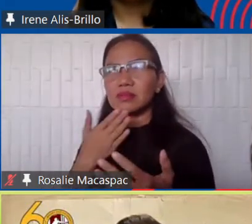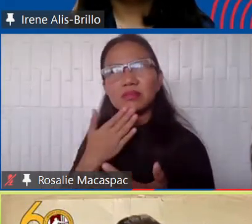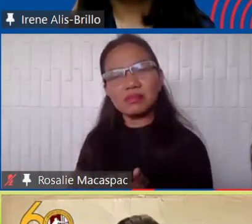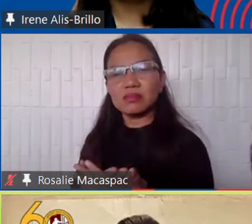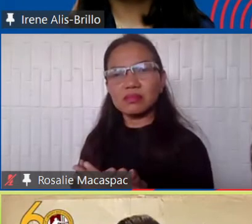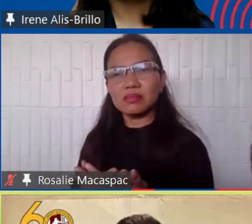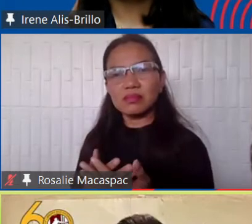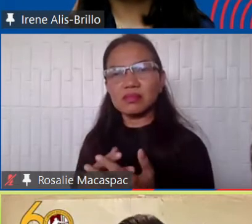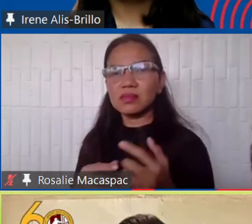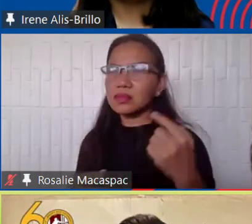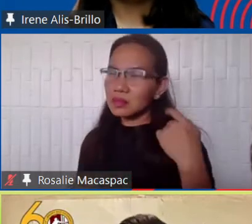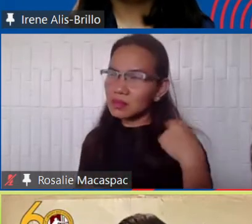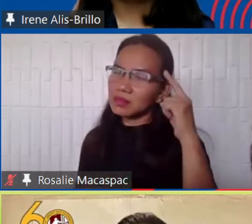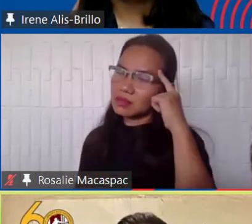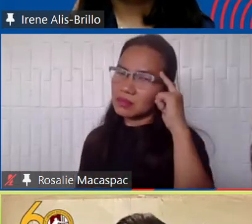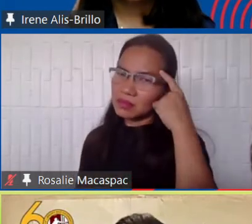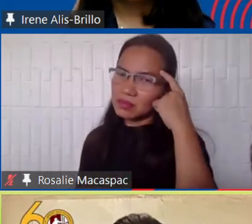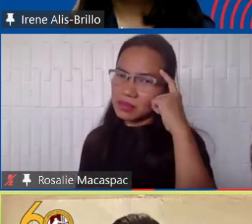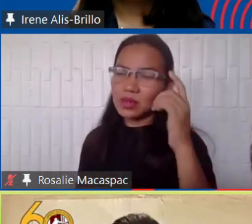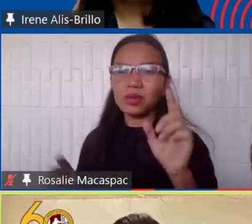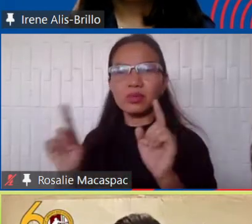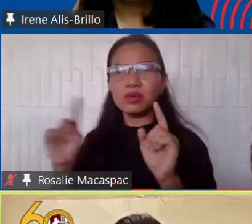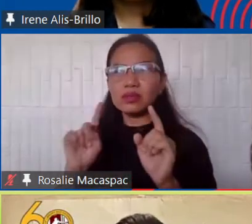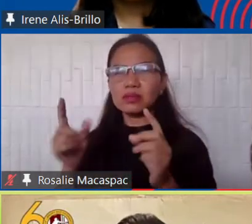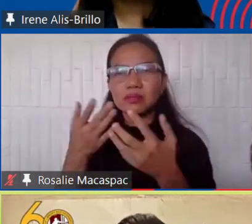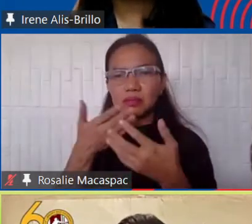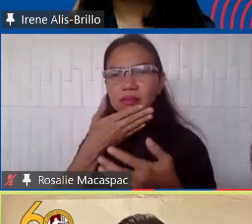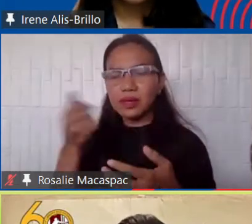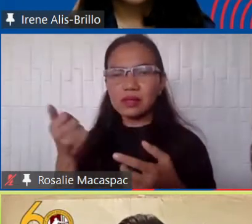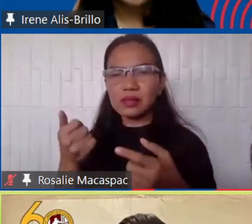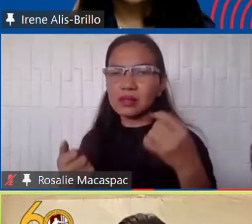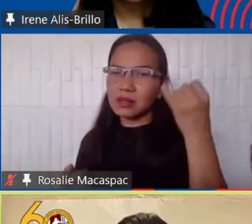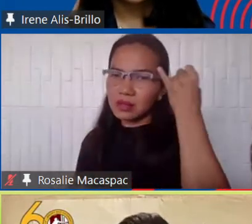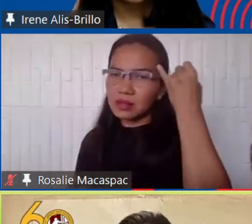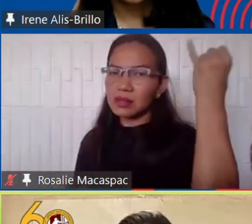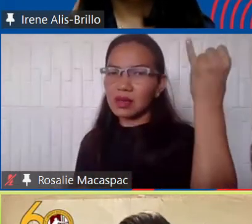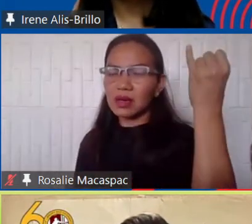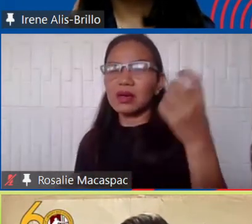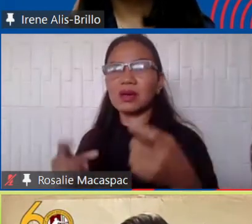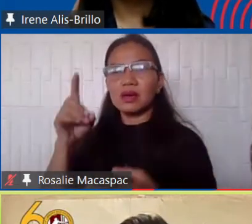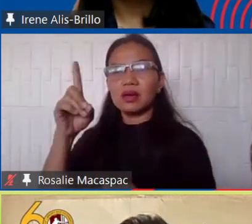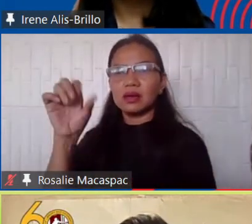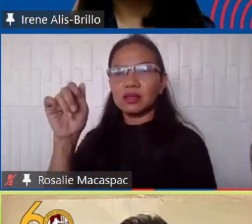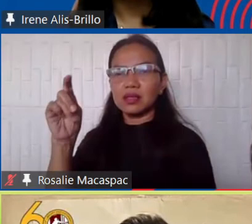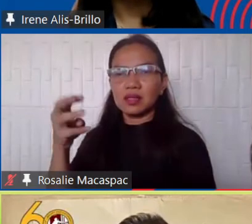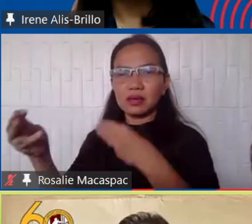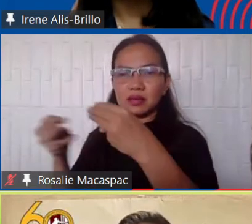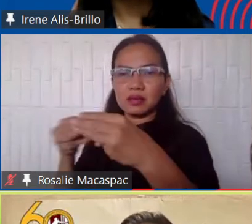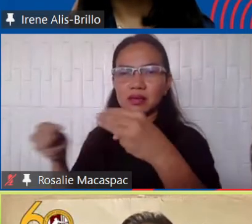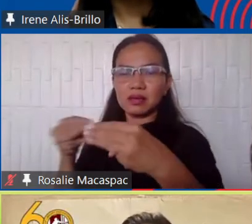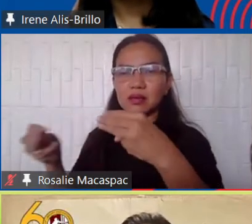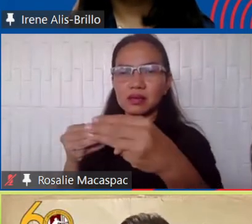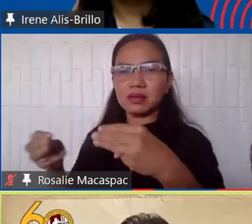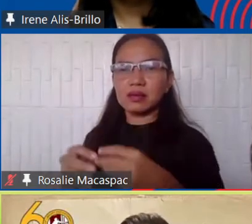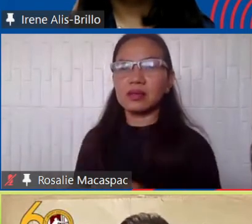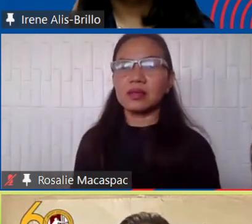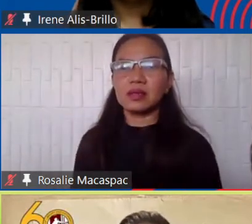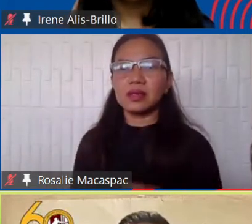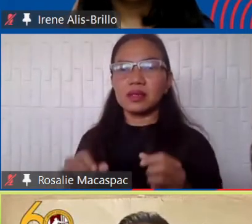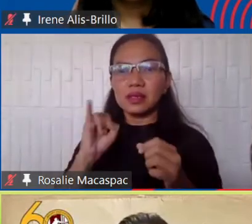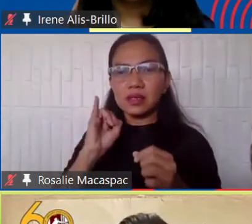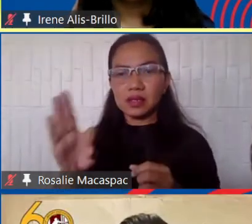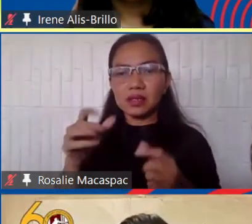me to reiterate what's the point, of research data management. And w- if we look